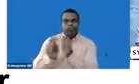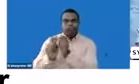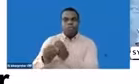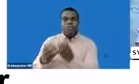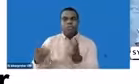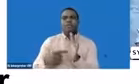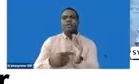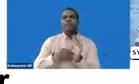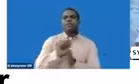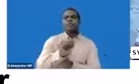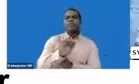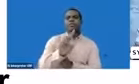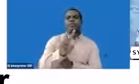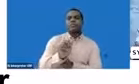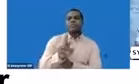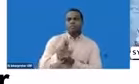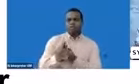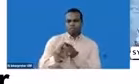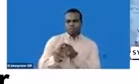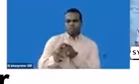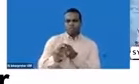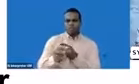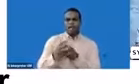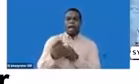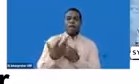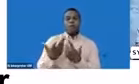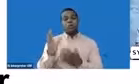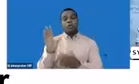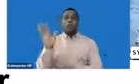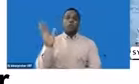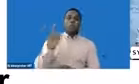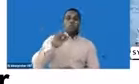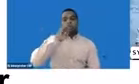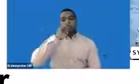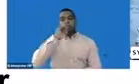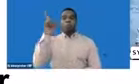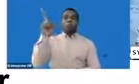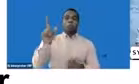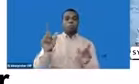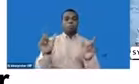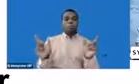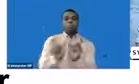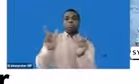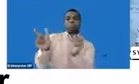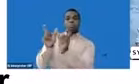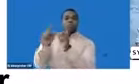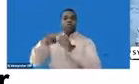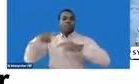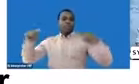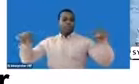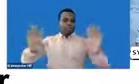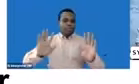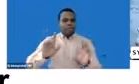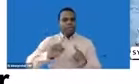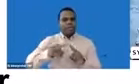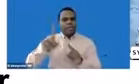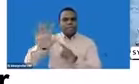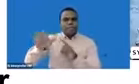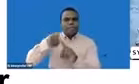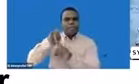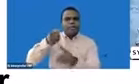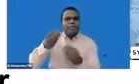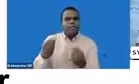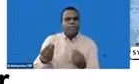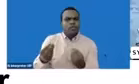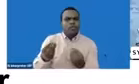organizations prepare to make these technologies accessible? For the compliance issue, it doesn't mean anything.